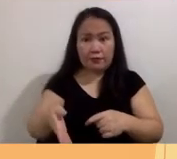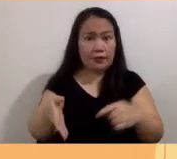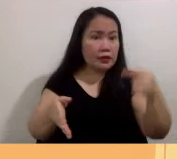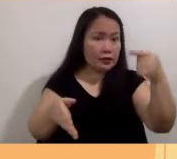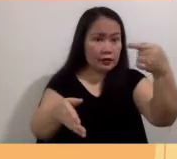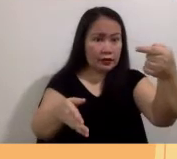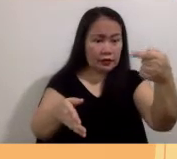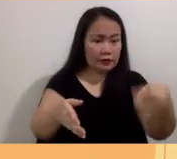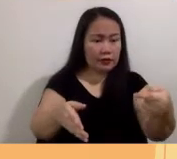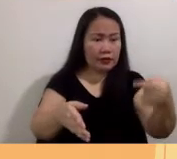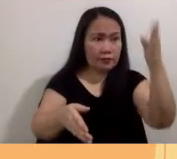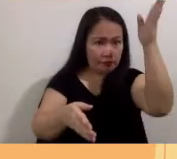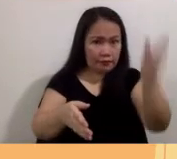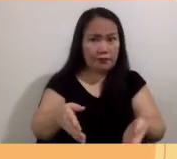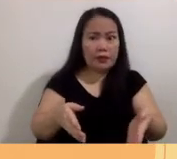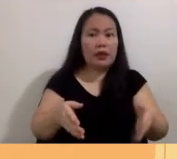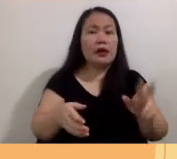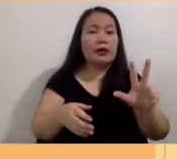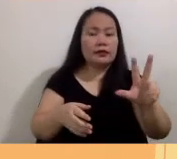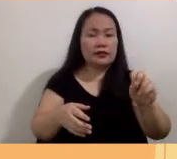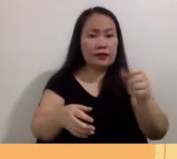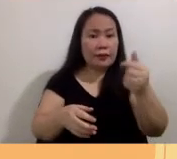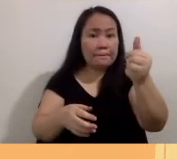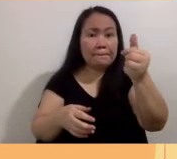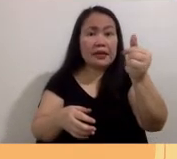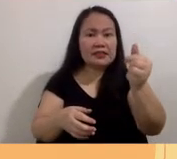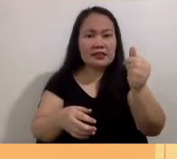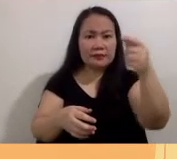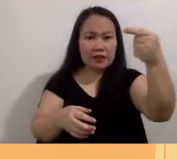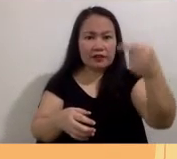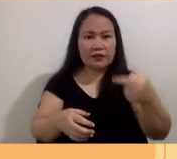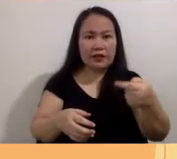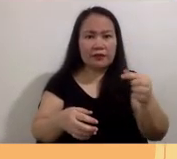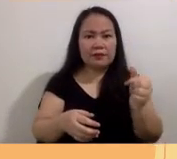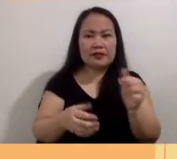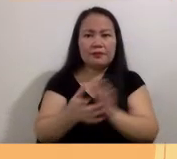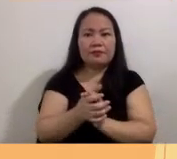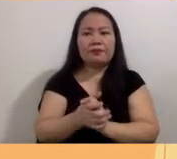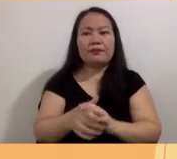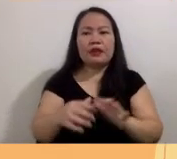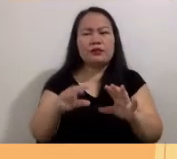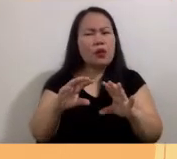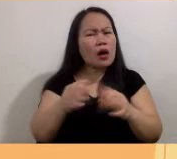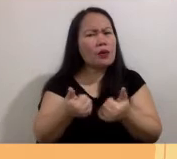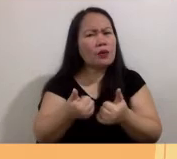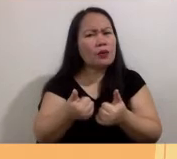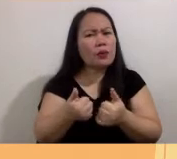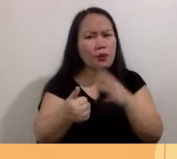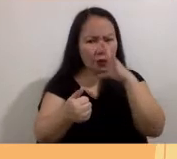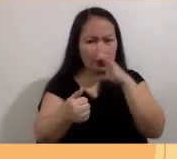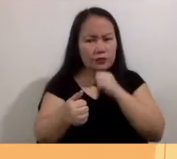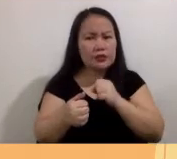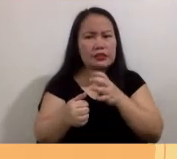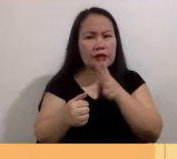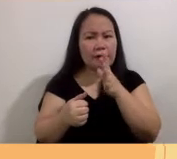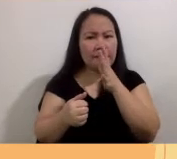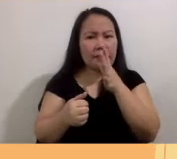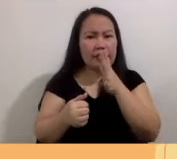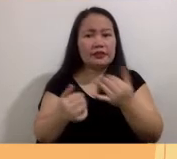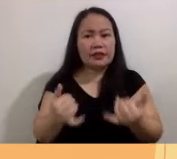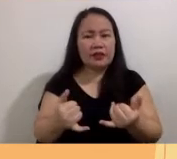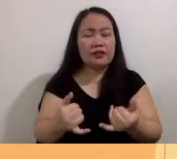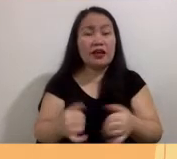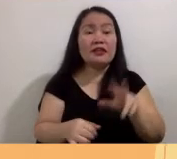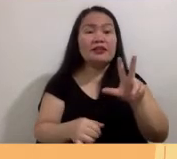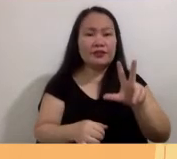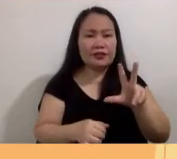equal to 30. So let's go back to the question. How old is the mother now? So the mother